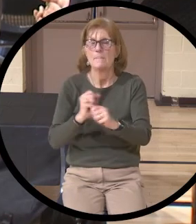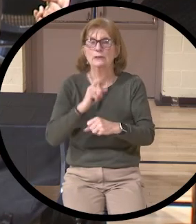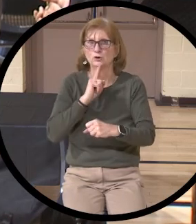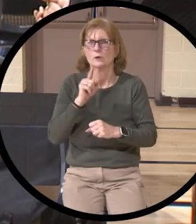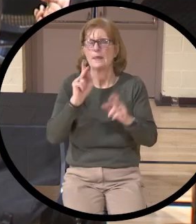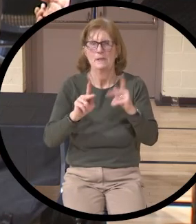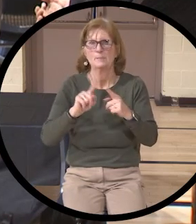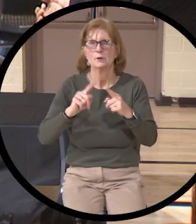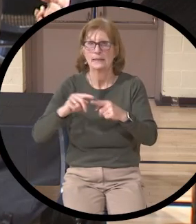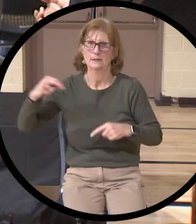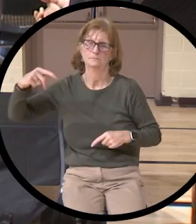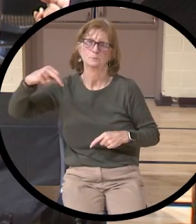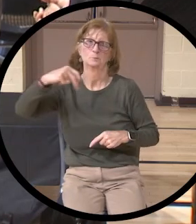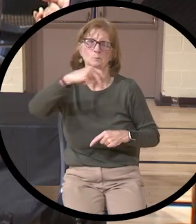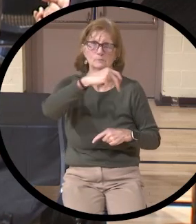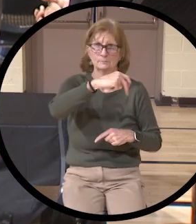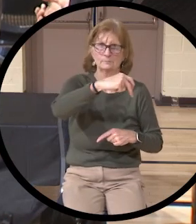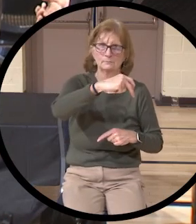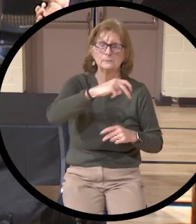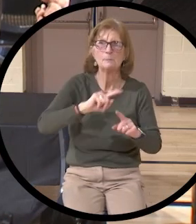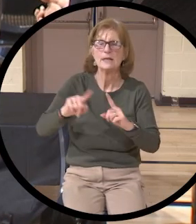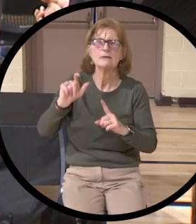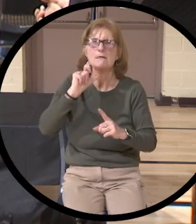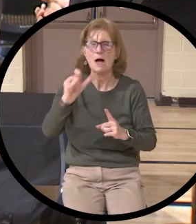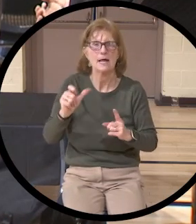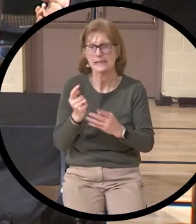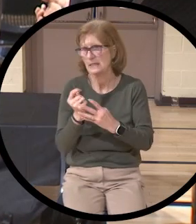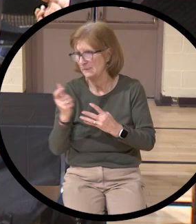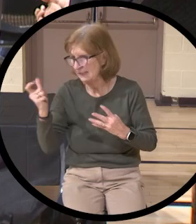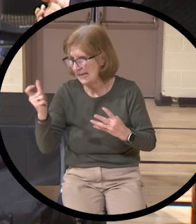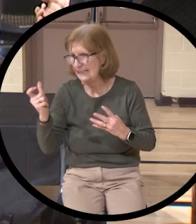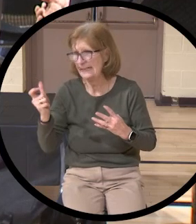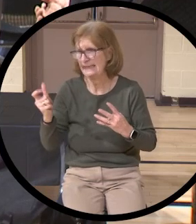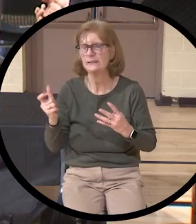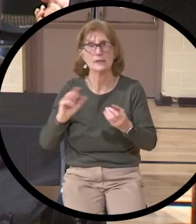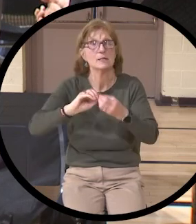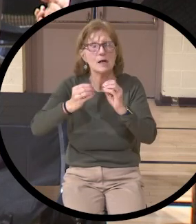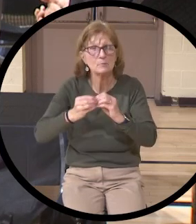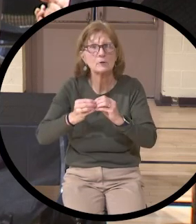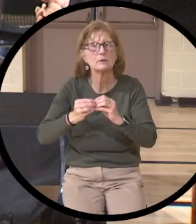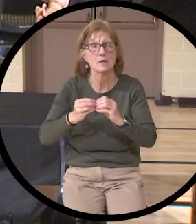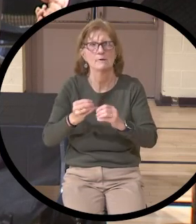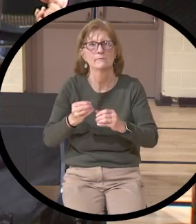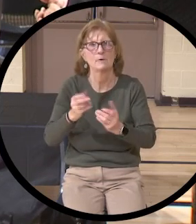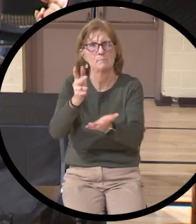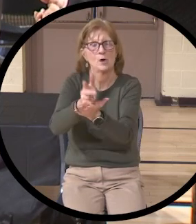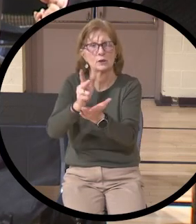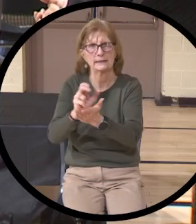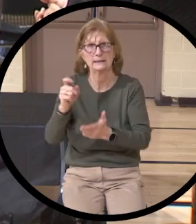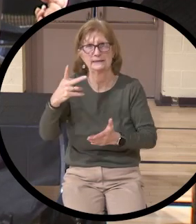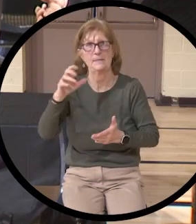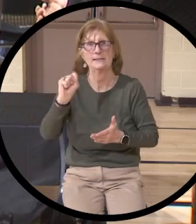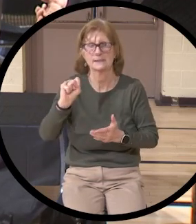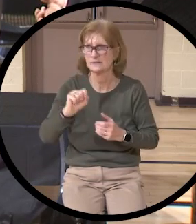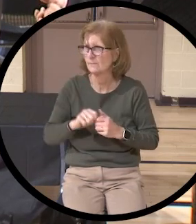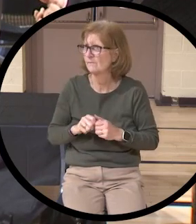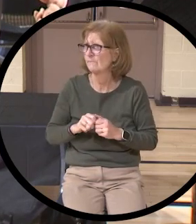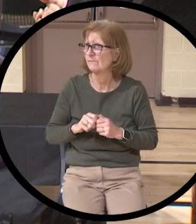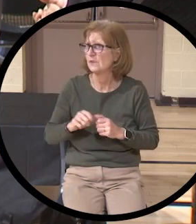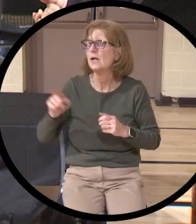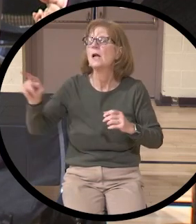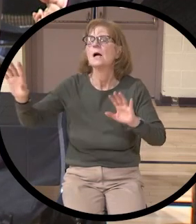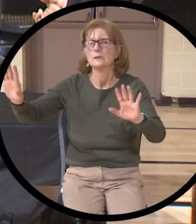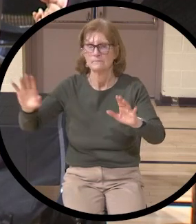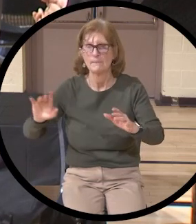crossing better, but not affecting residents' parking. Is that what you were? Well, I think the parking is a secondary concern.